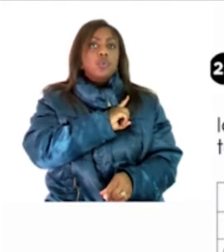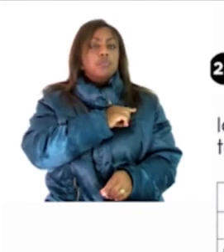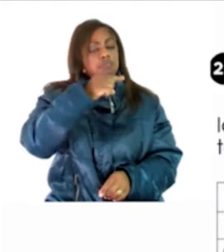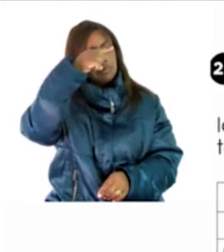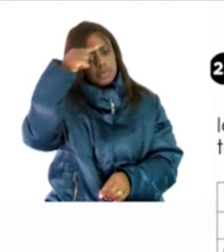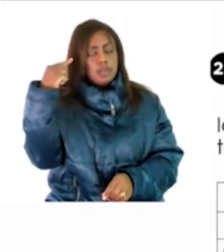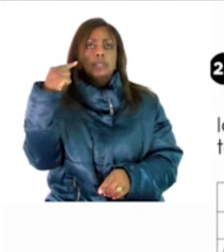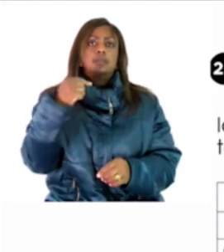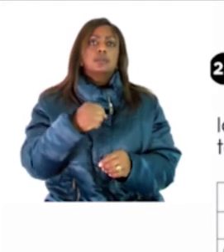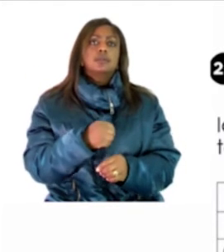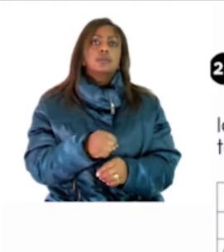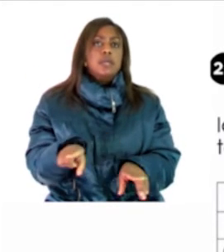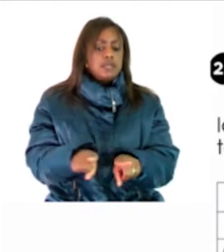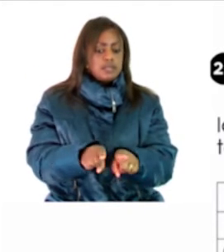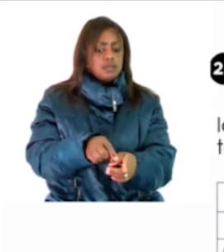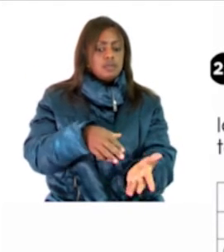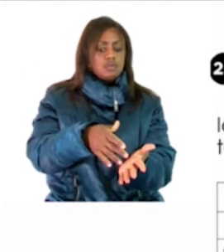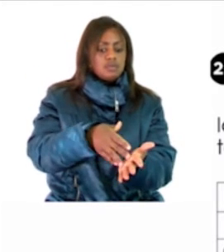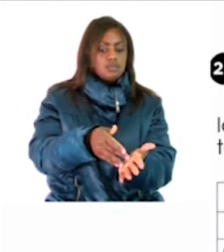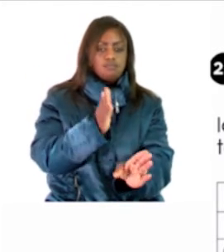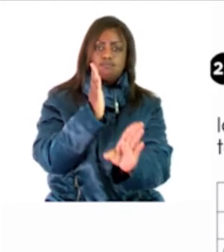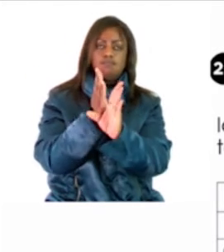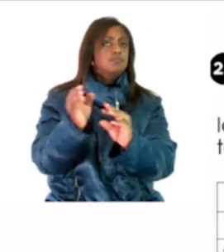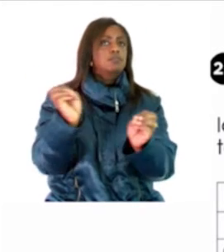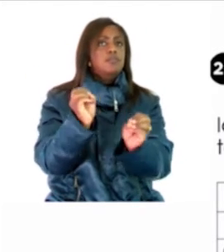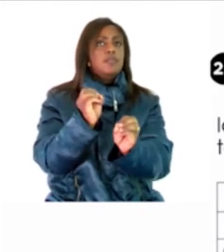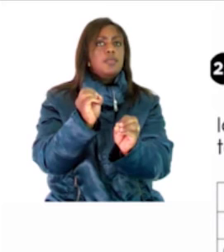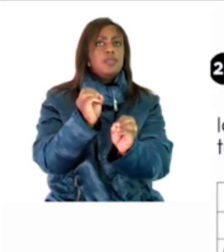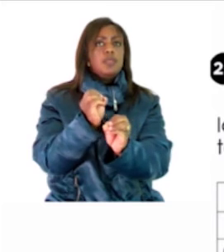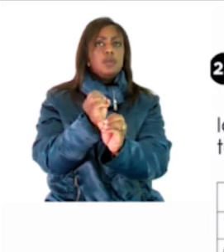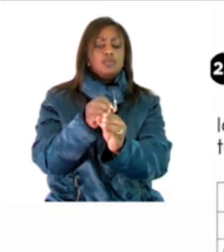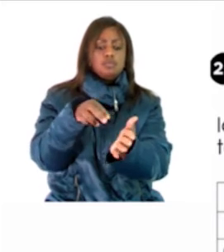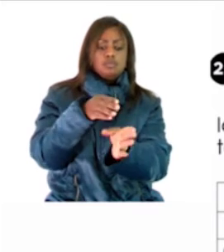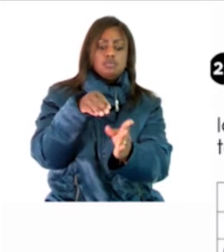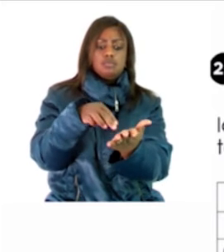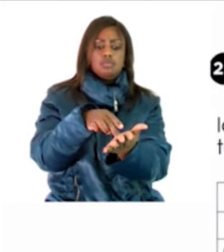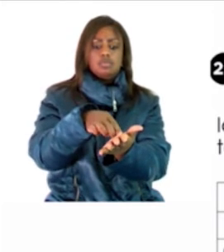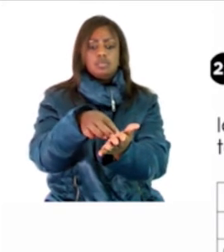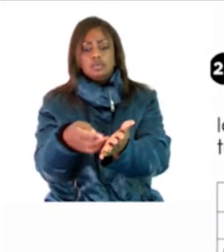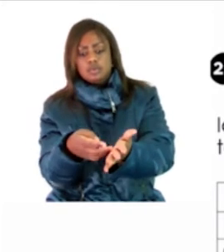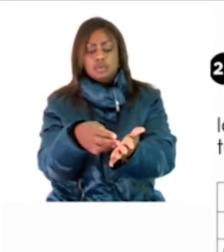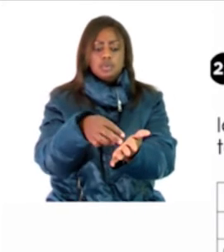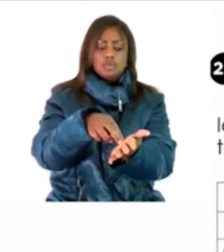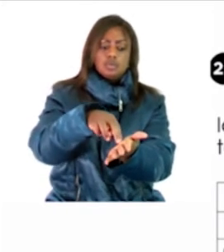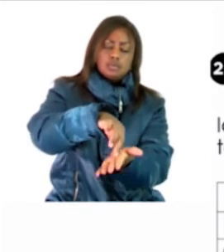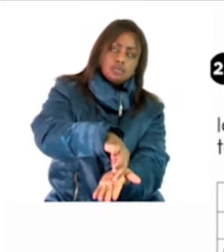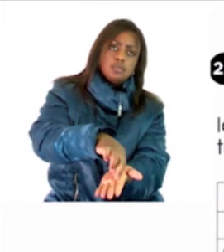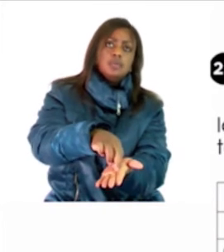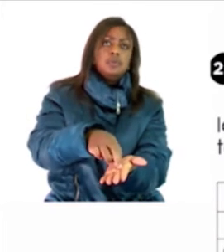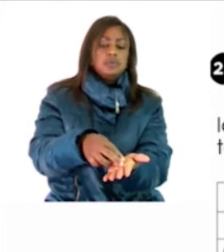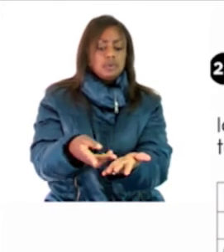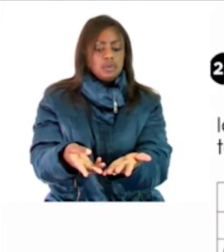the way they walk, so the legs look heavy, or sometimes instead of stepping right or front, they start